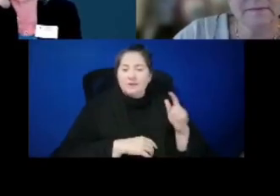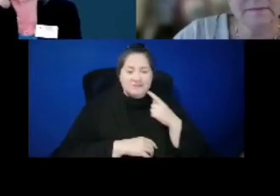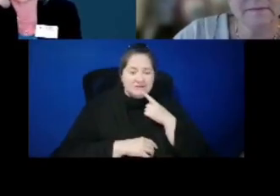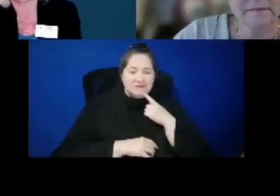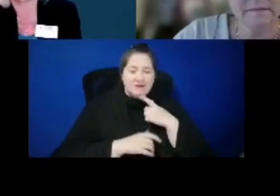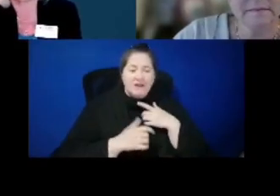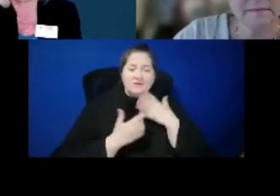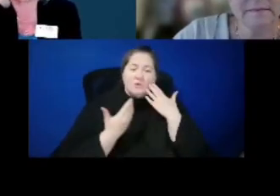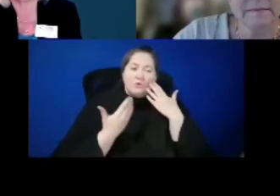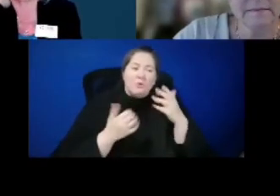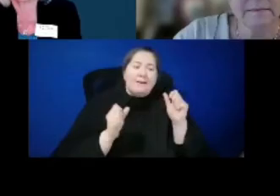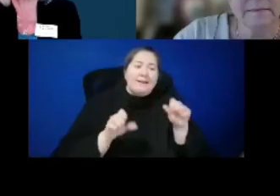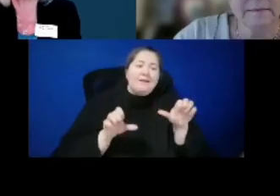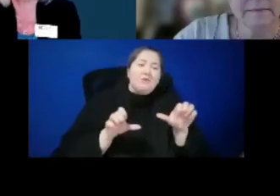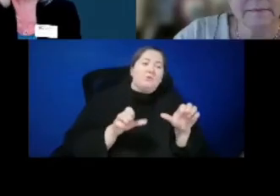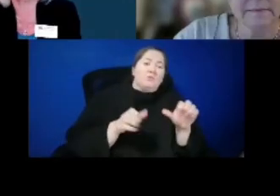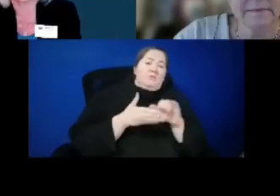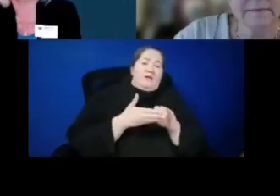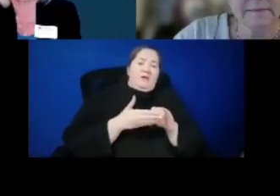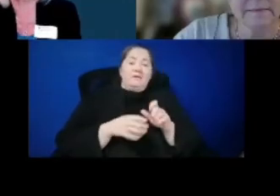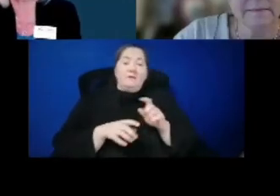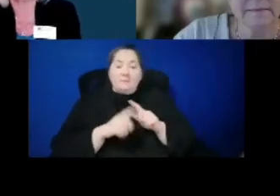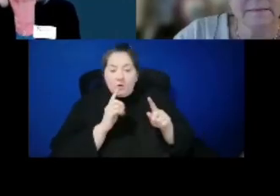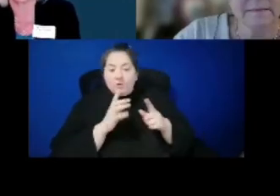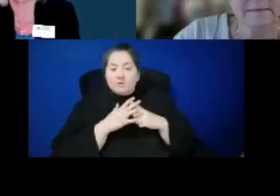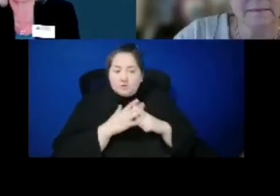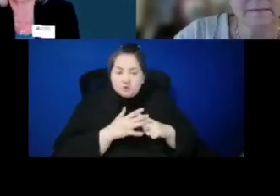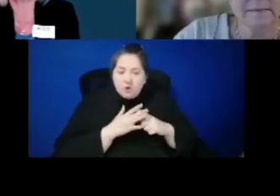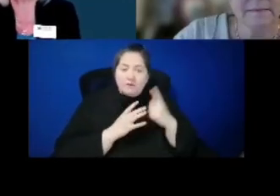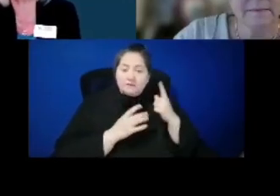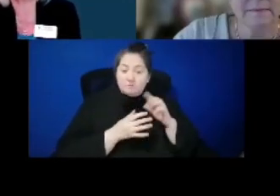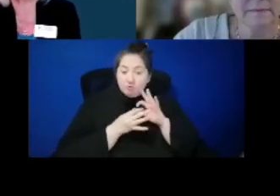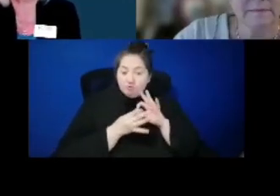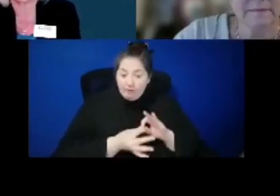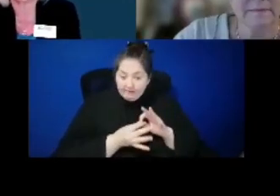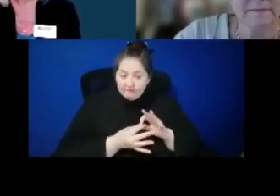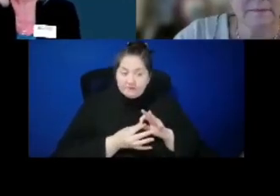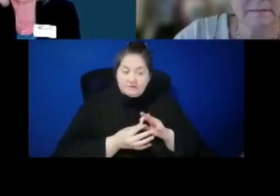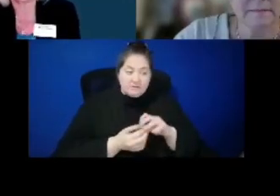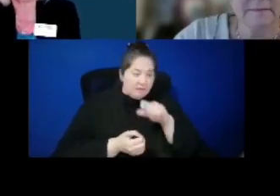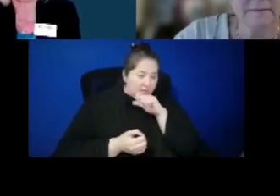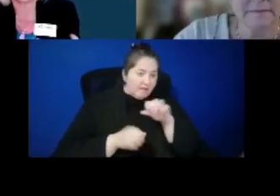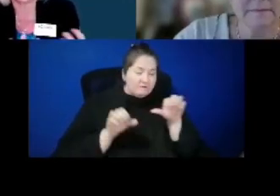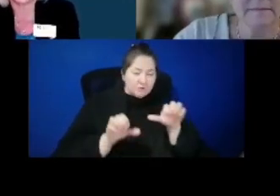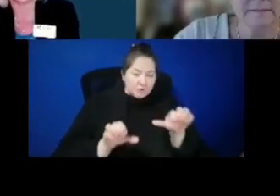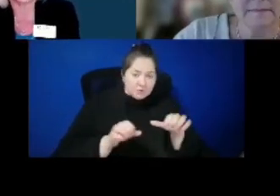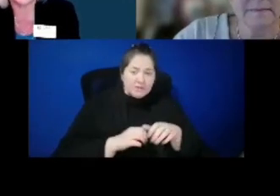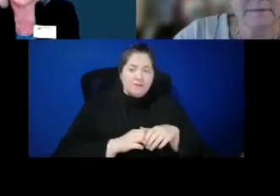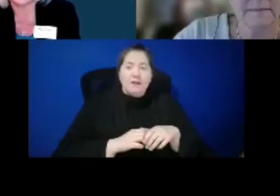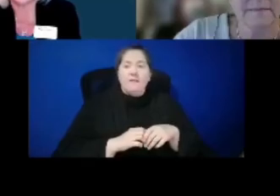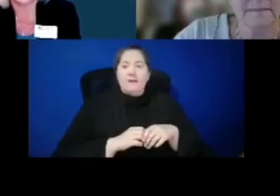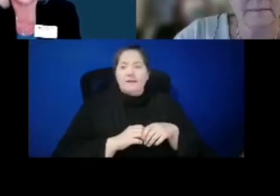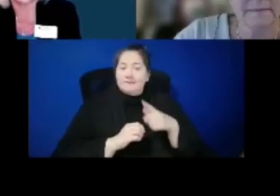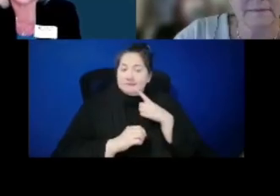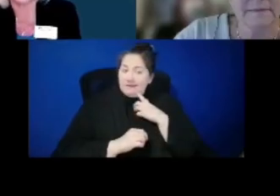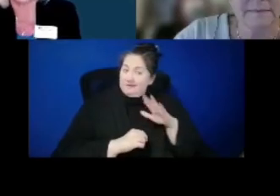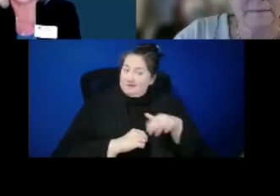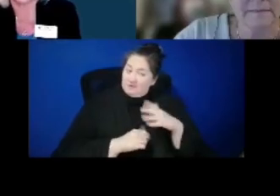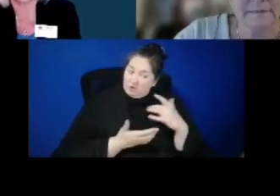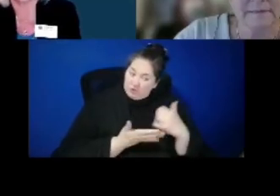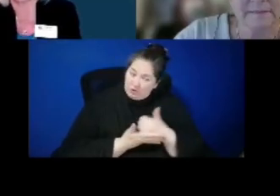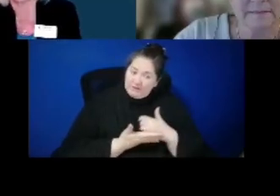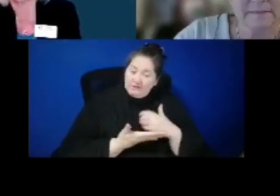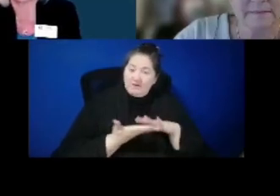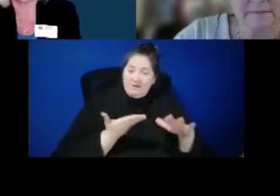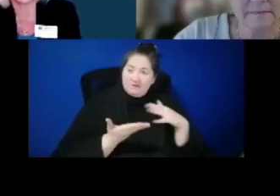I just don't know that I can do this. But when you start with something relevant, something they love, and then kind of say, look, you're earning